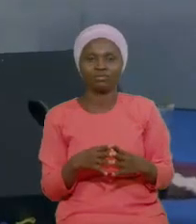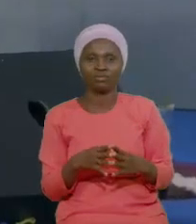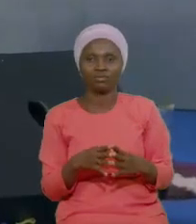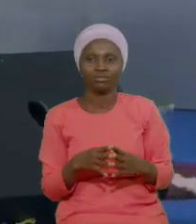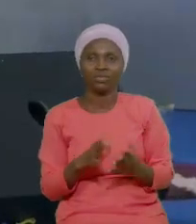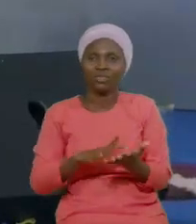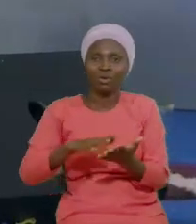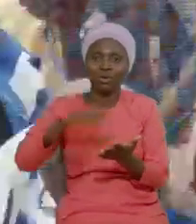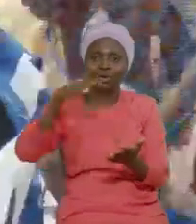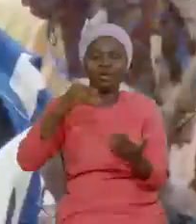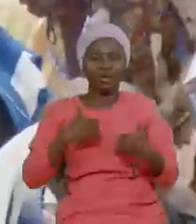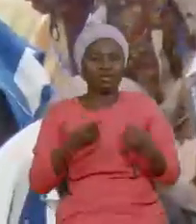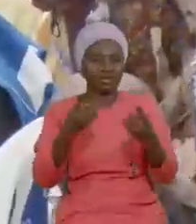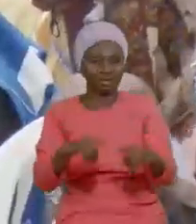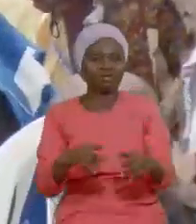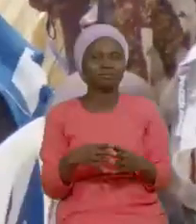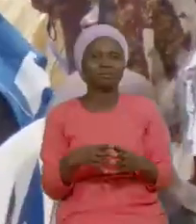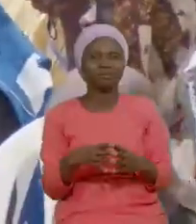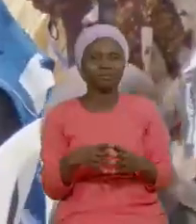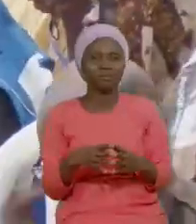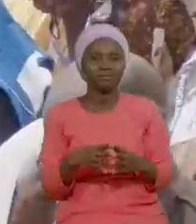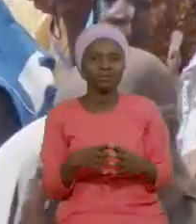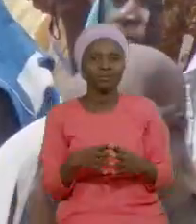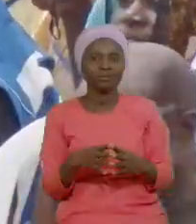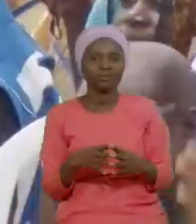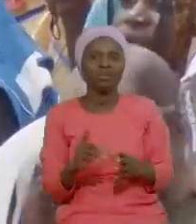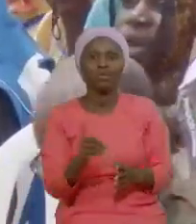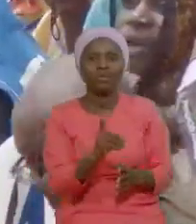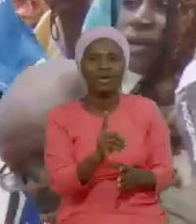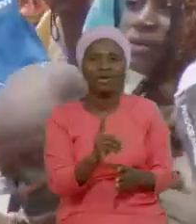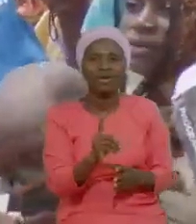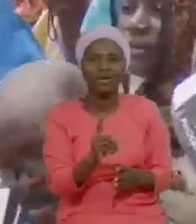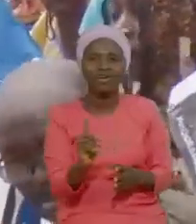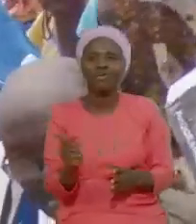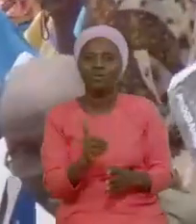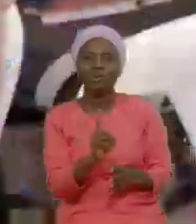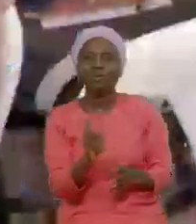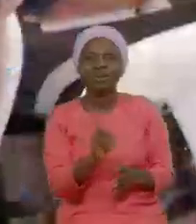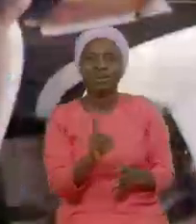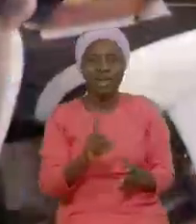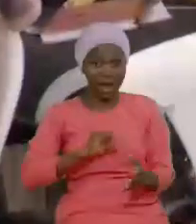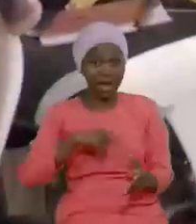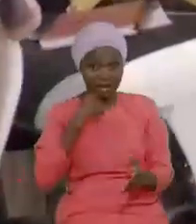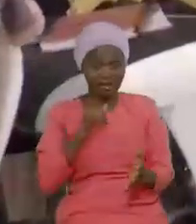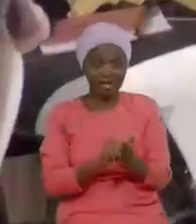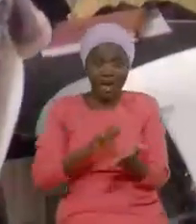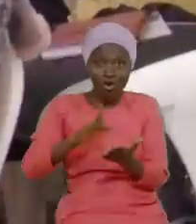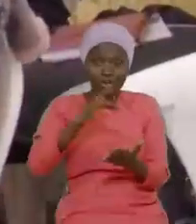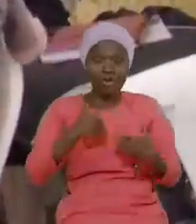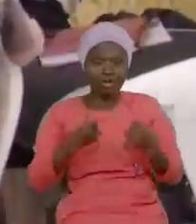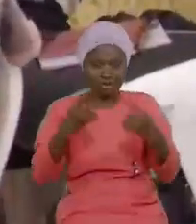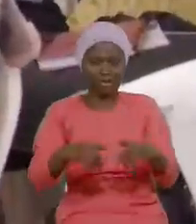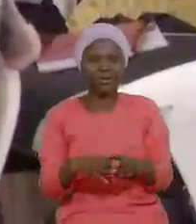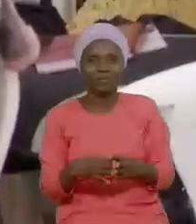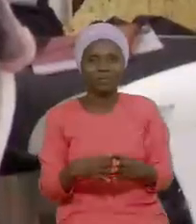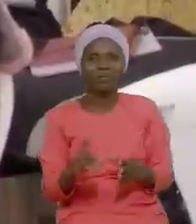Glory has come. Where? I said, glory has come. Where